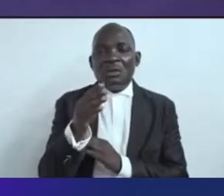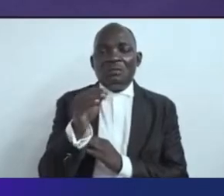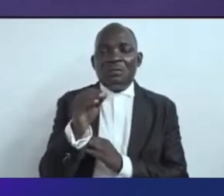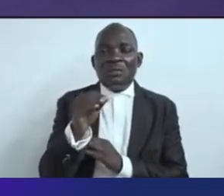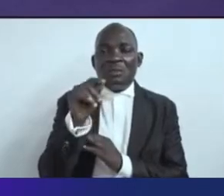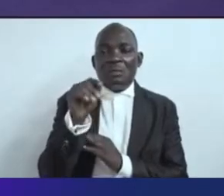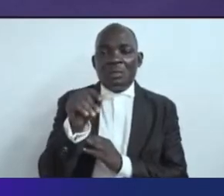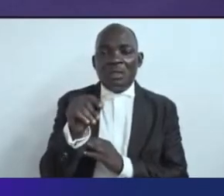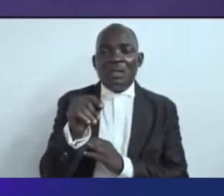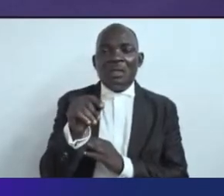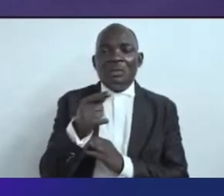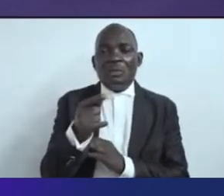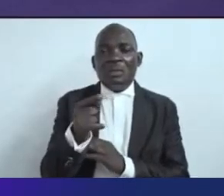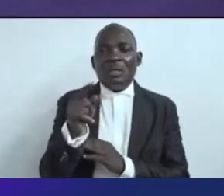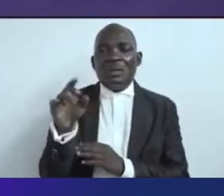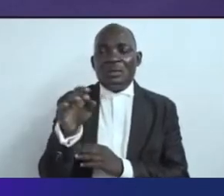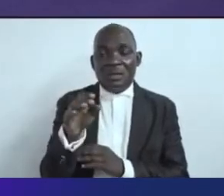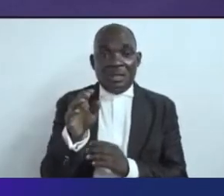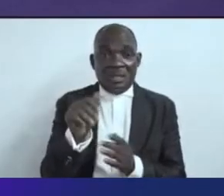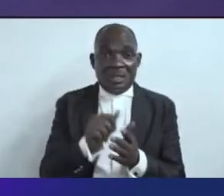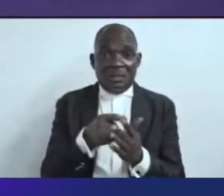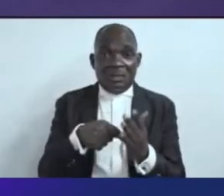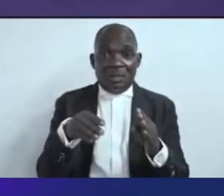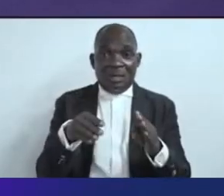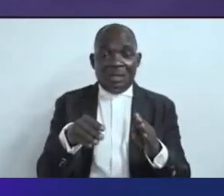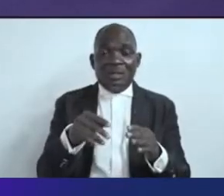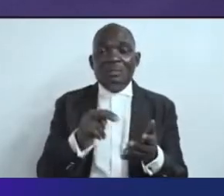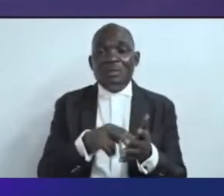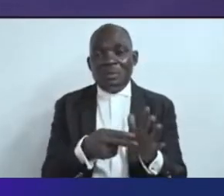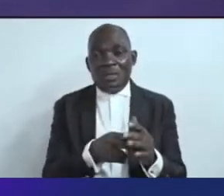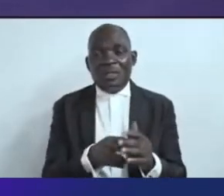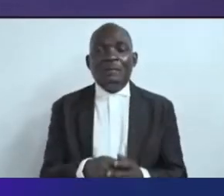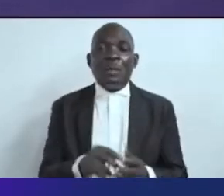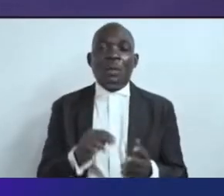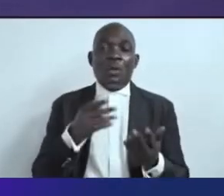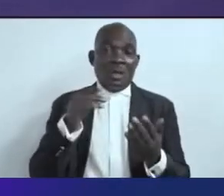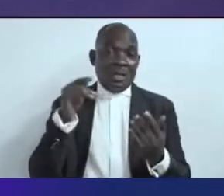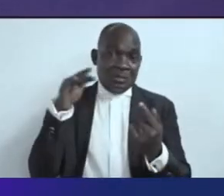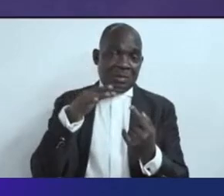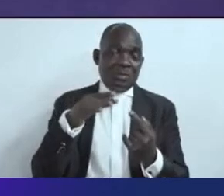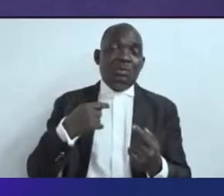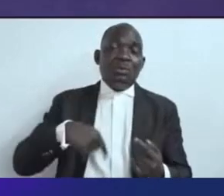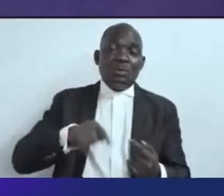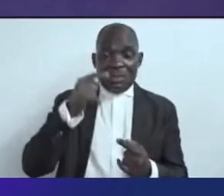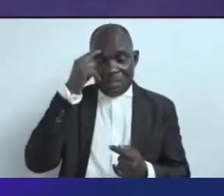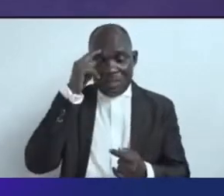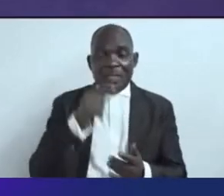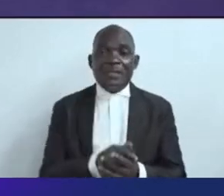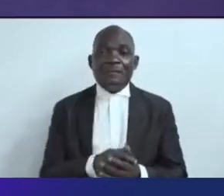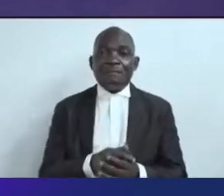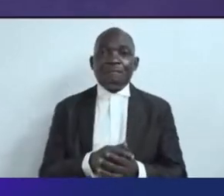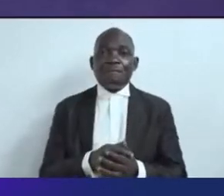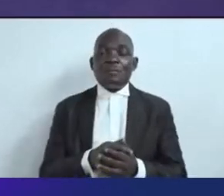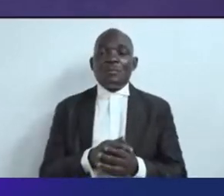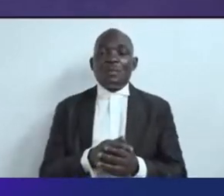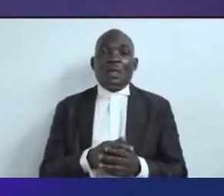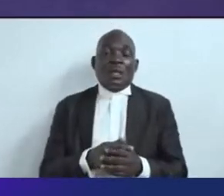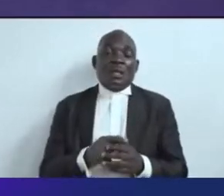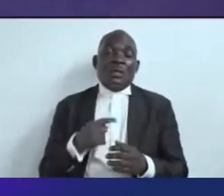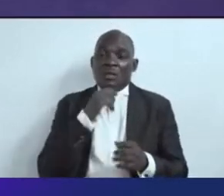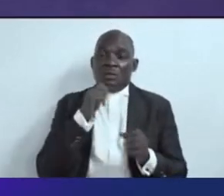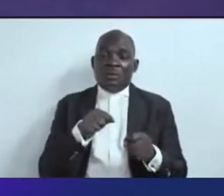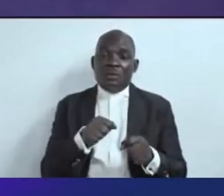50 basis points, 100 basis points, because that's what the market was expecting. But so we think that not being able to